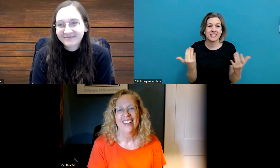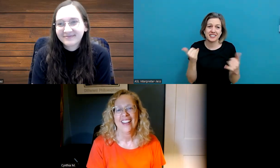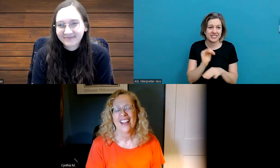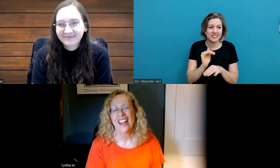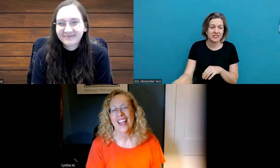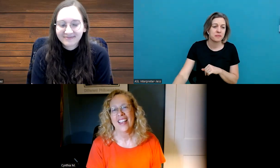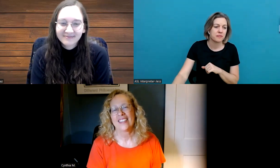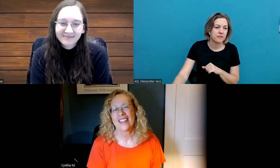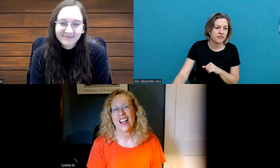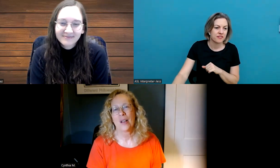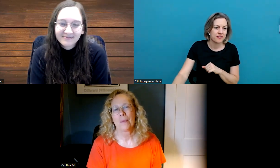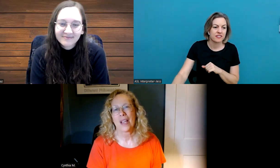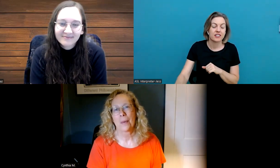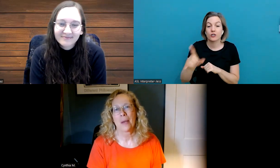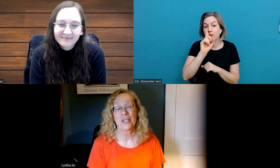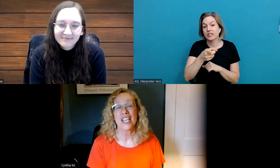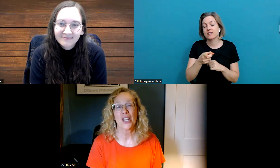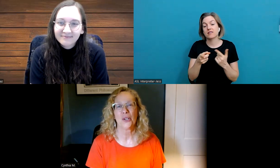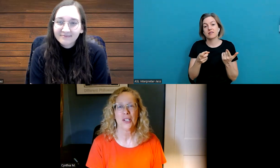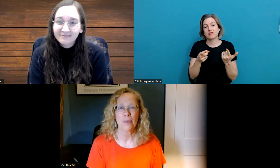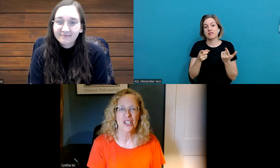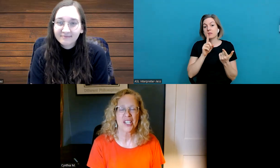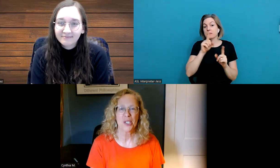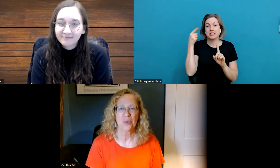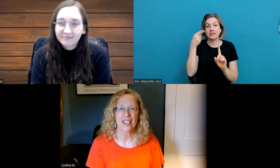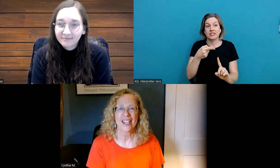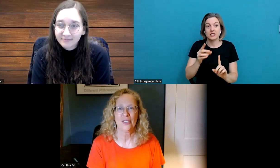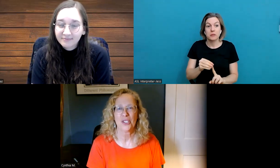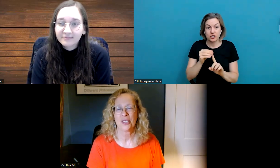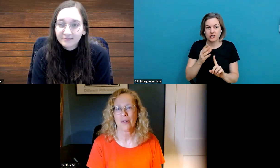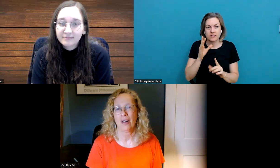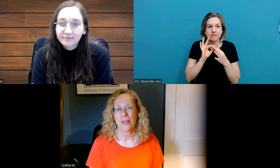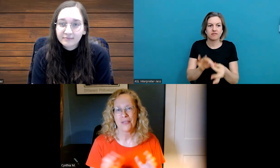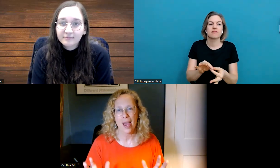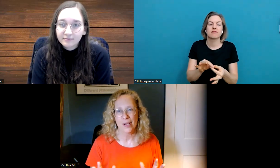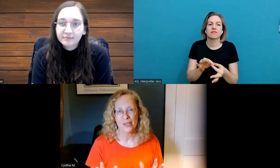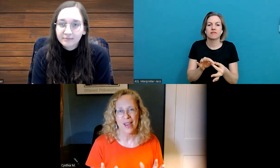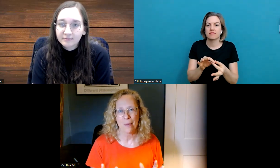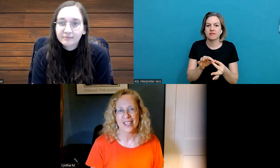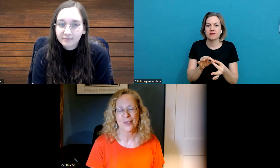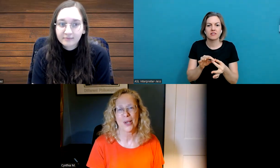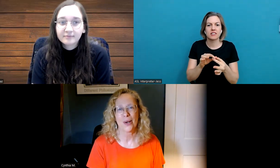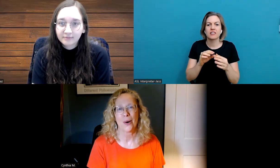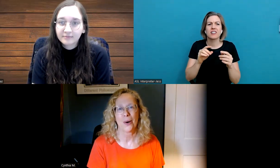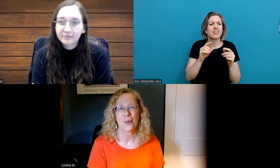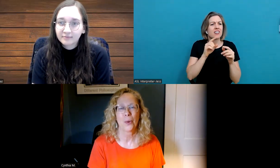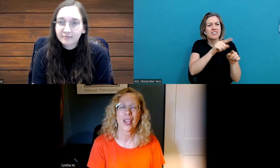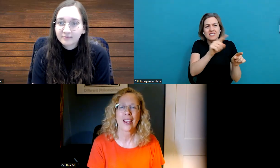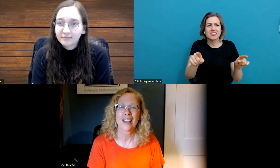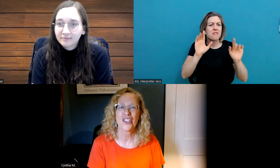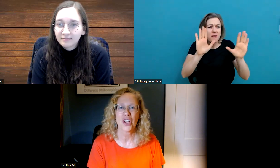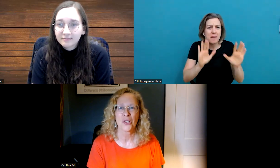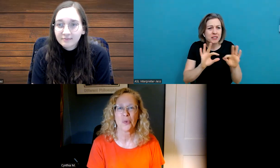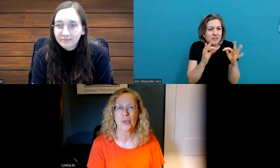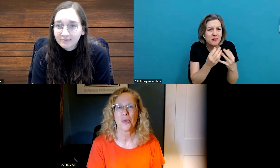evening. And in particular, especially as it relates to all the fabulous families that are working